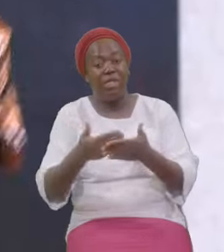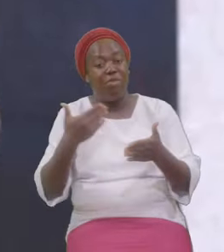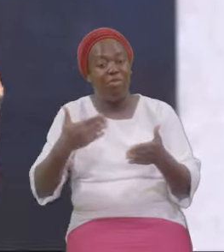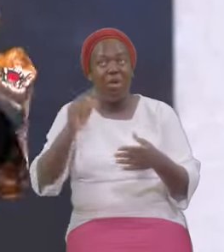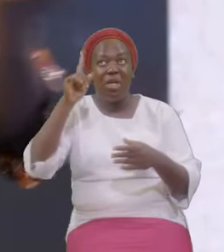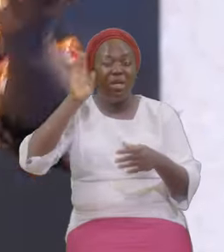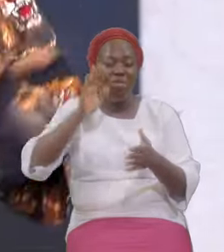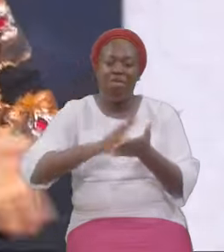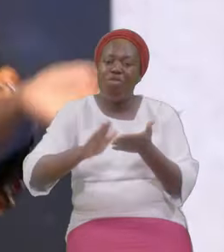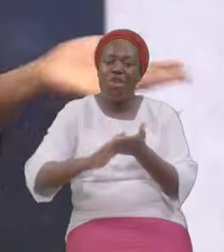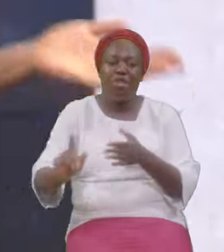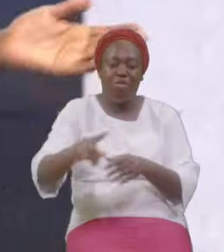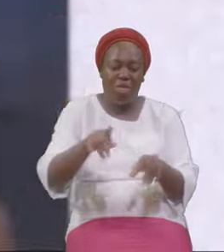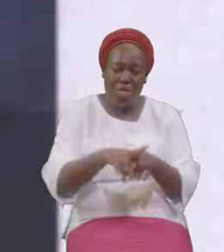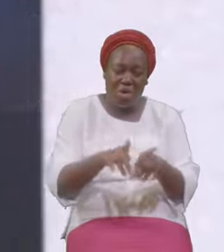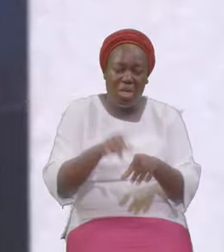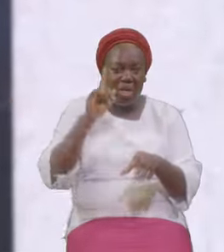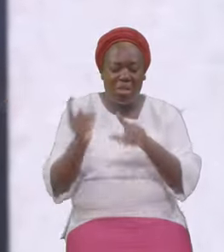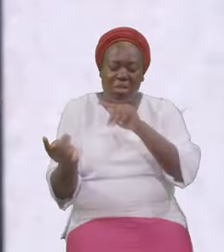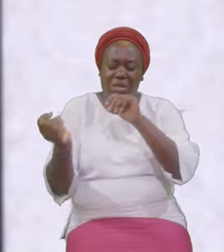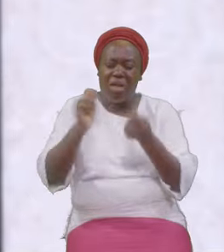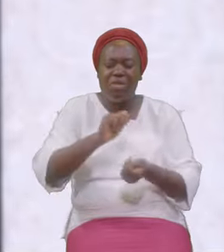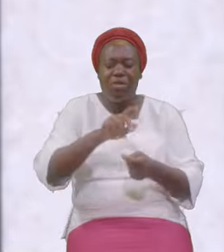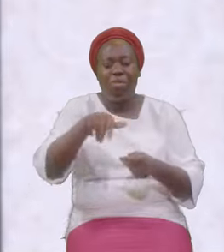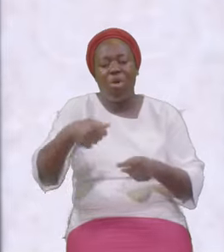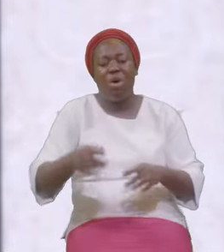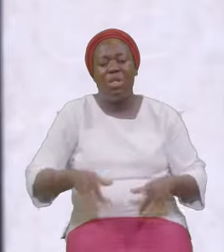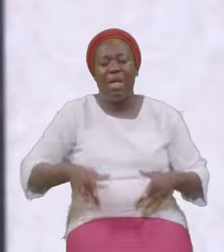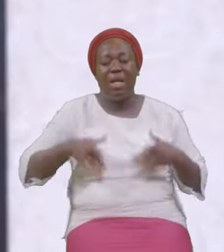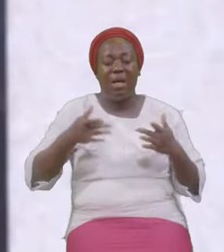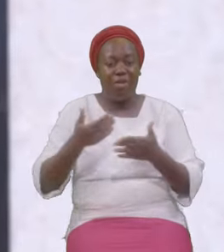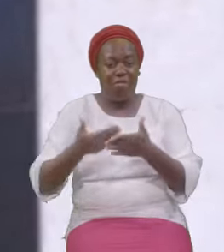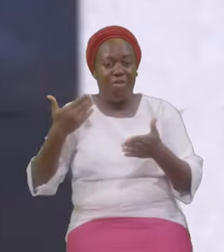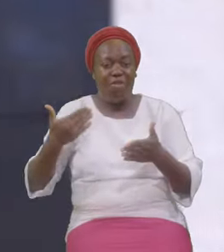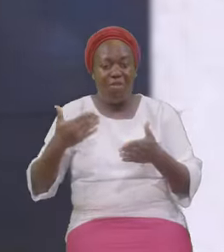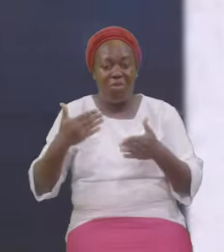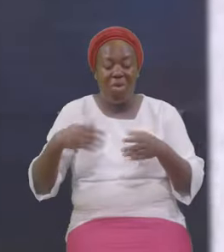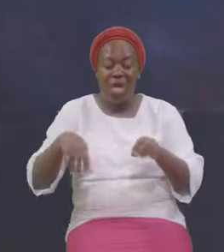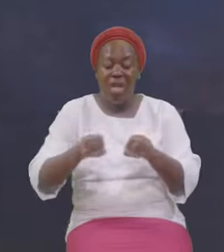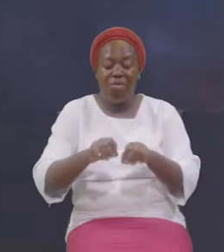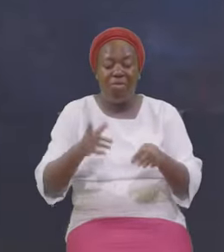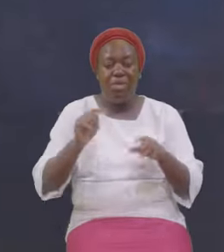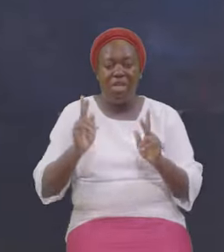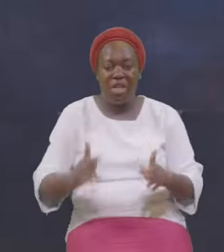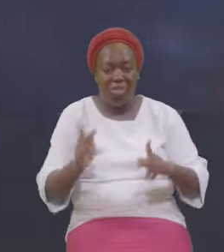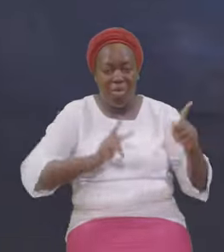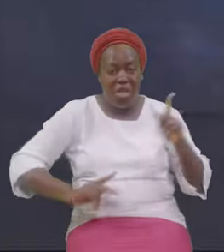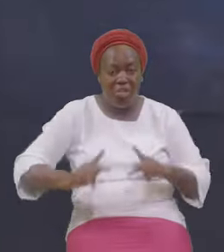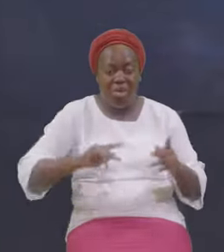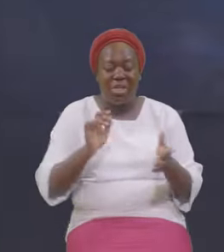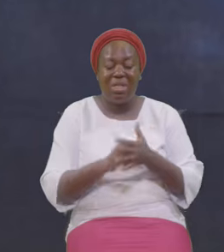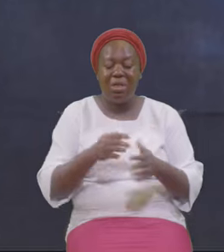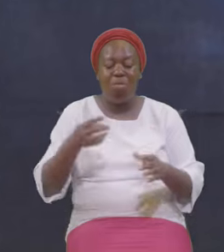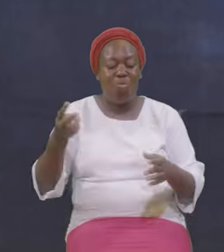He transformed all the lives before, even the people that were worse than